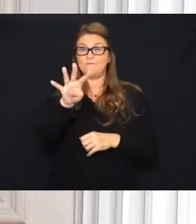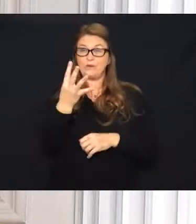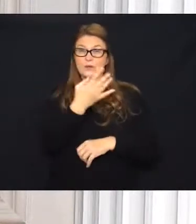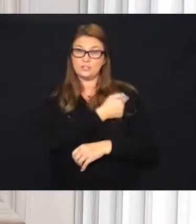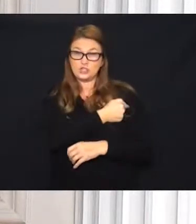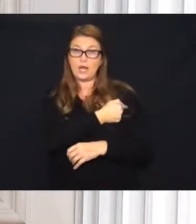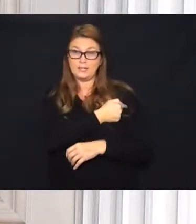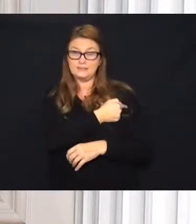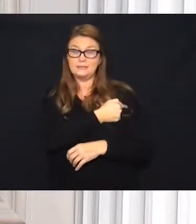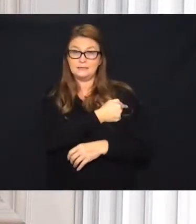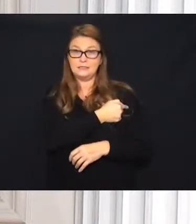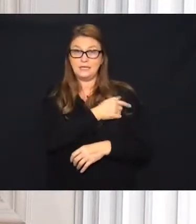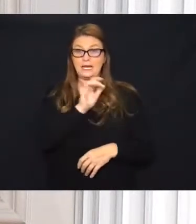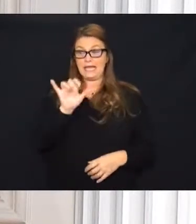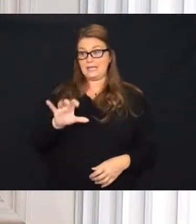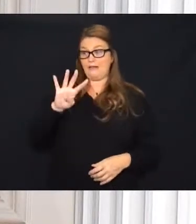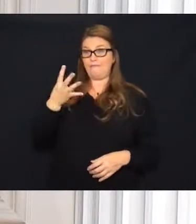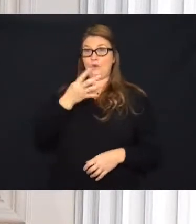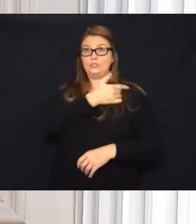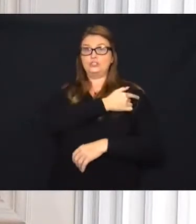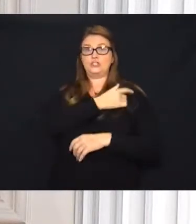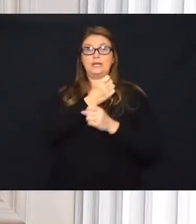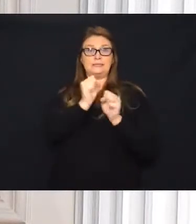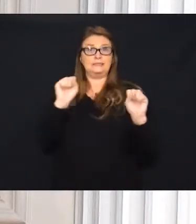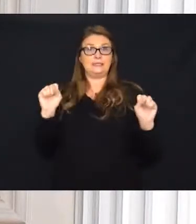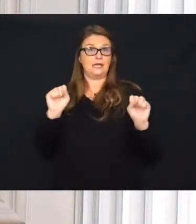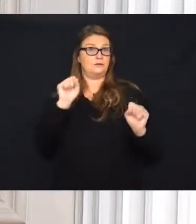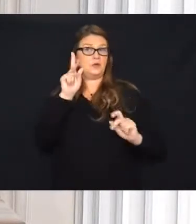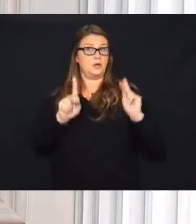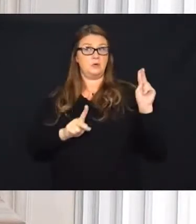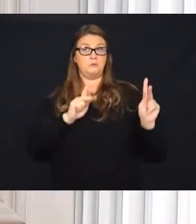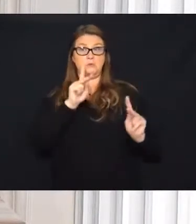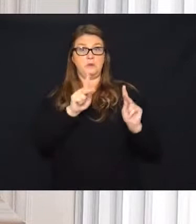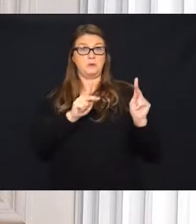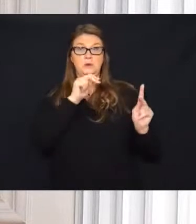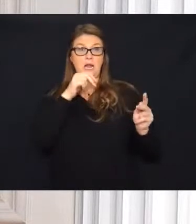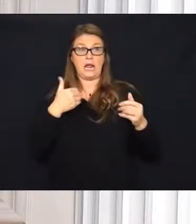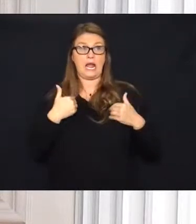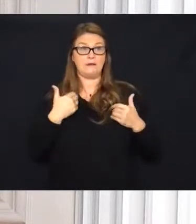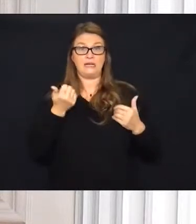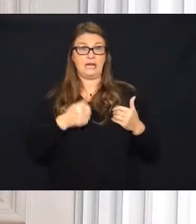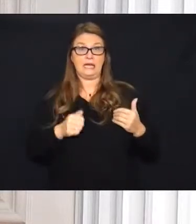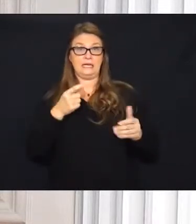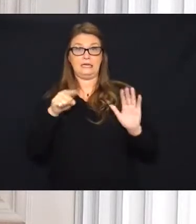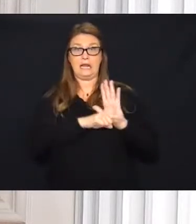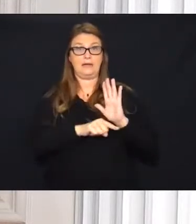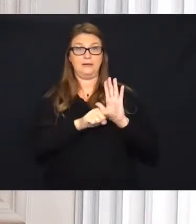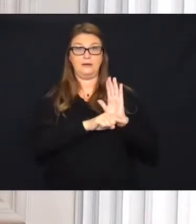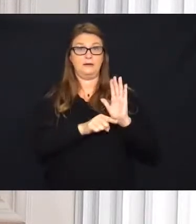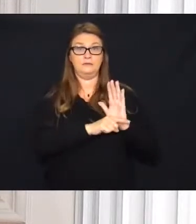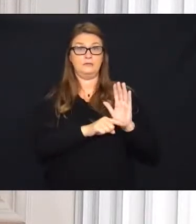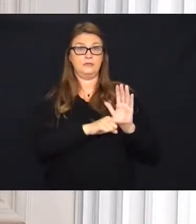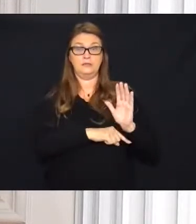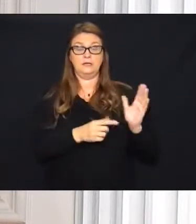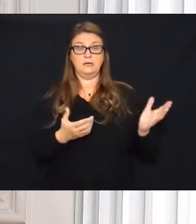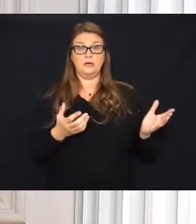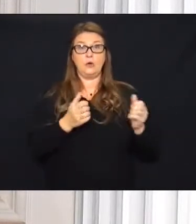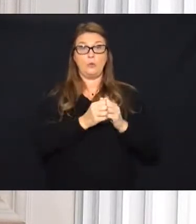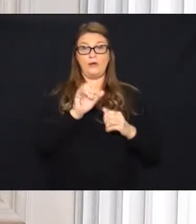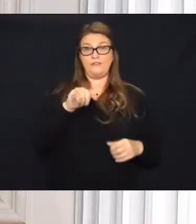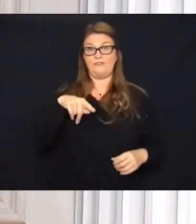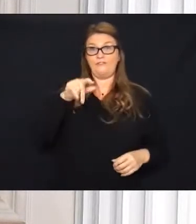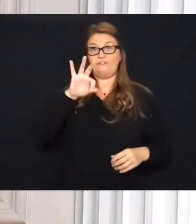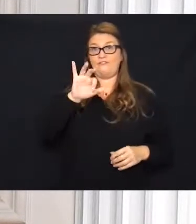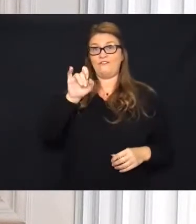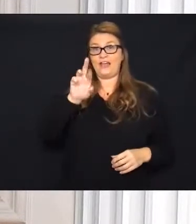this 4th dose is very safe. People are not having any new reactions with it, and they've used Pfizer, so this is all Pfizer. And they